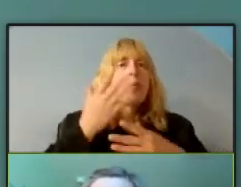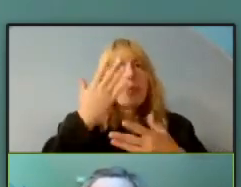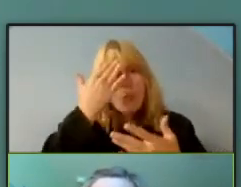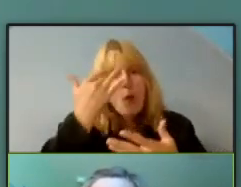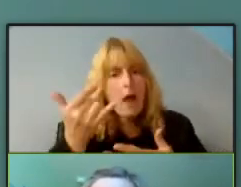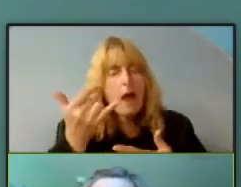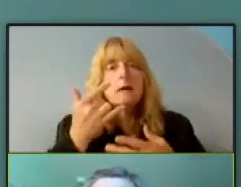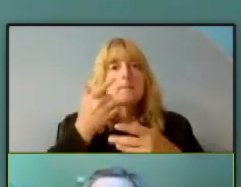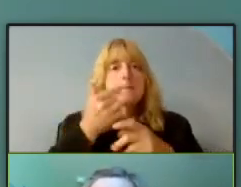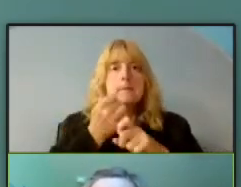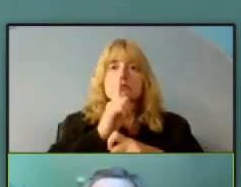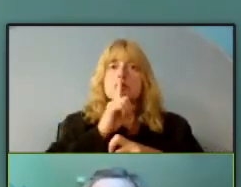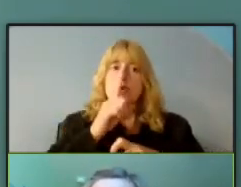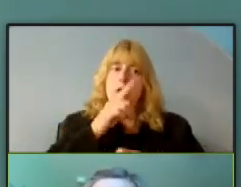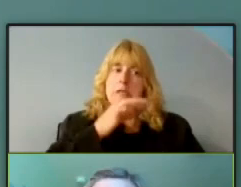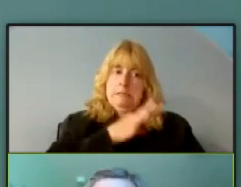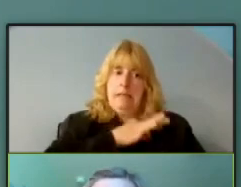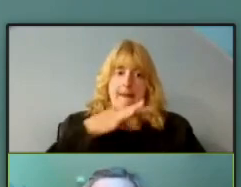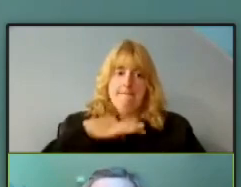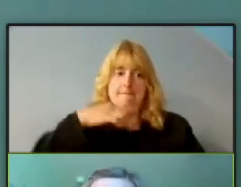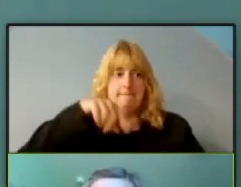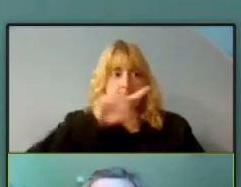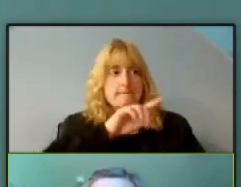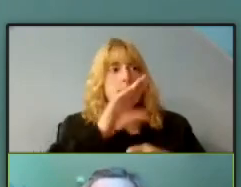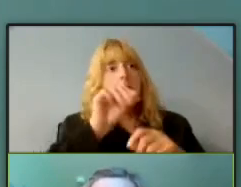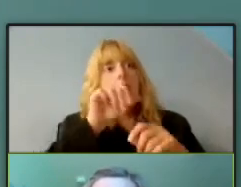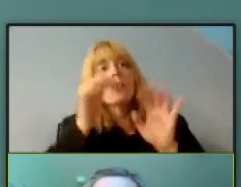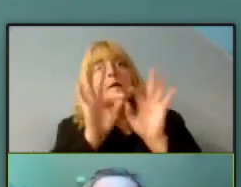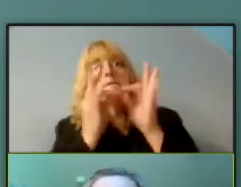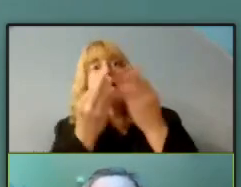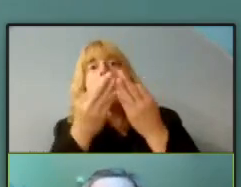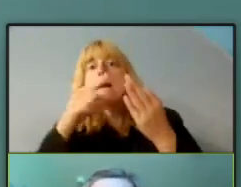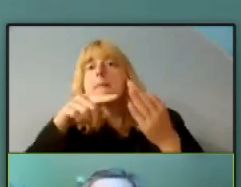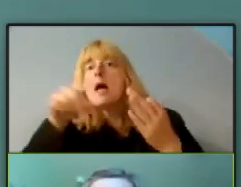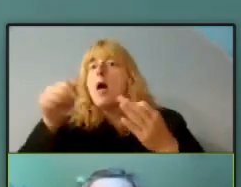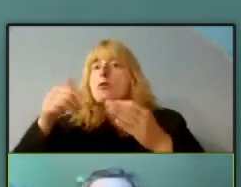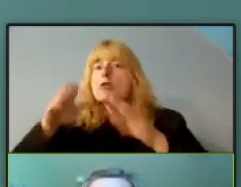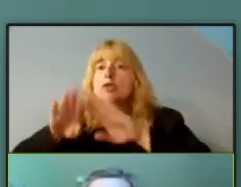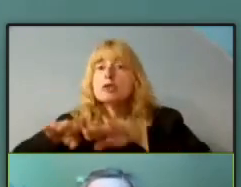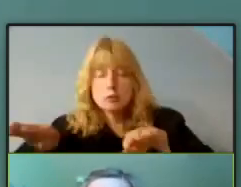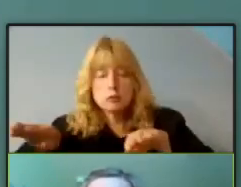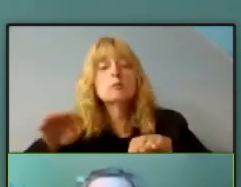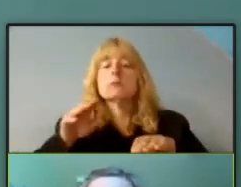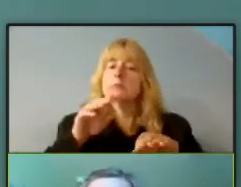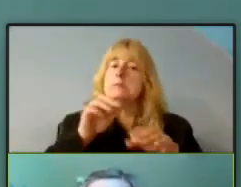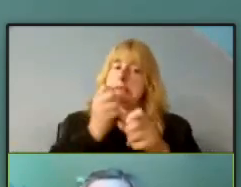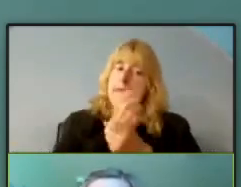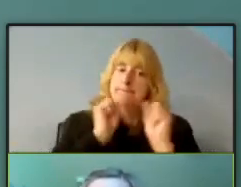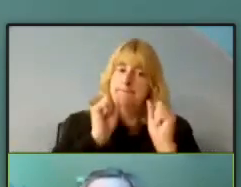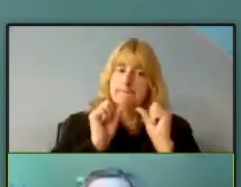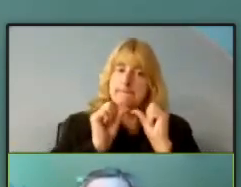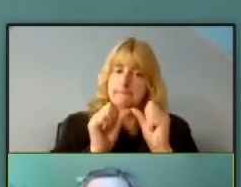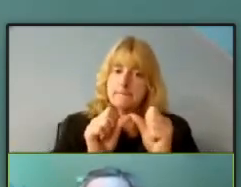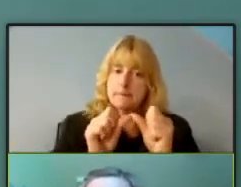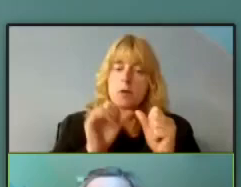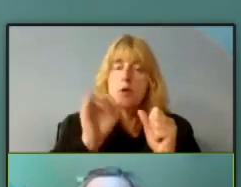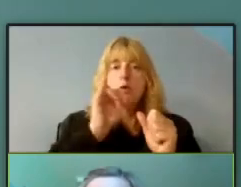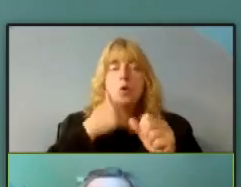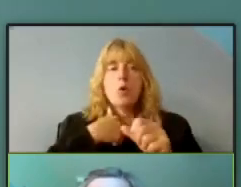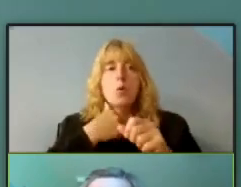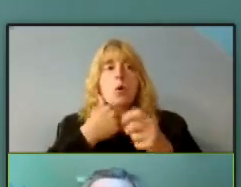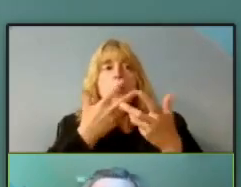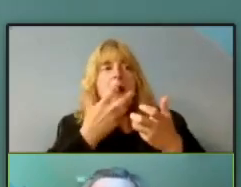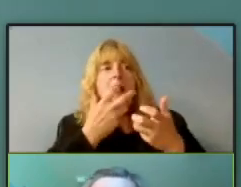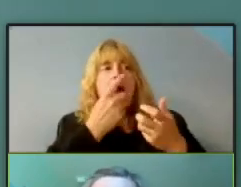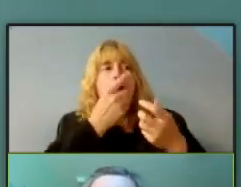and families that you're interacting with are as safe as possible as well. We're also working with providers to reconsider the types of activities